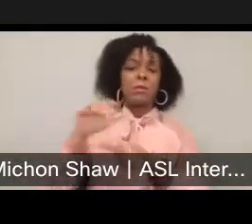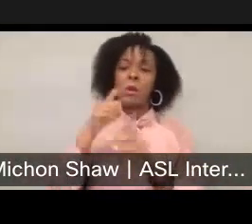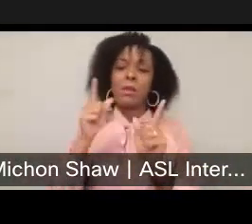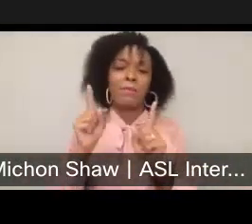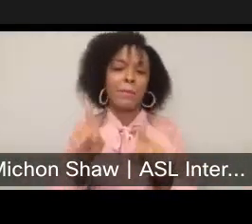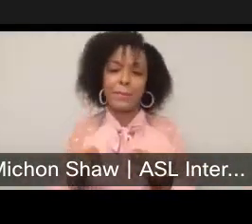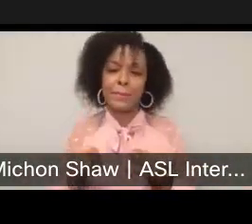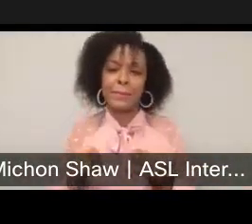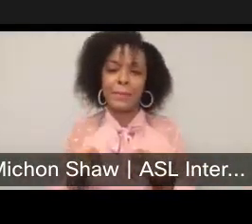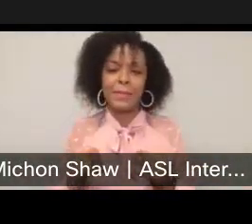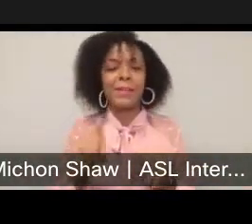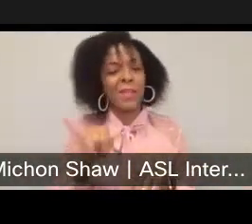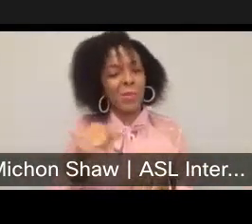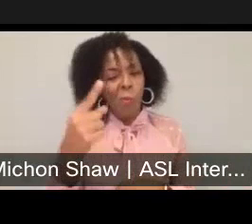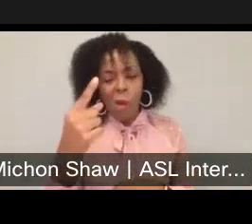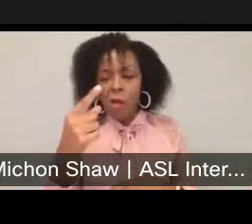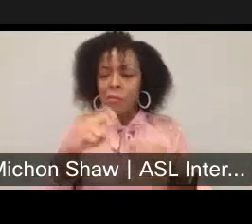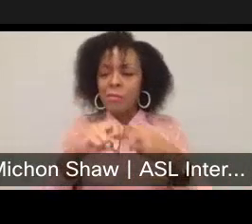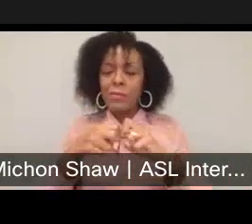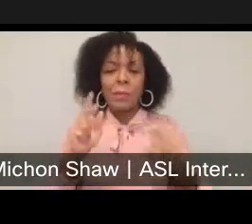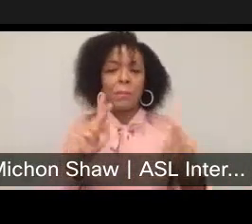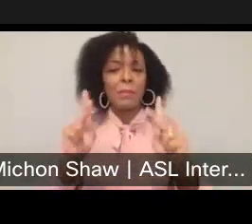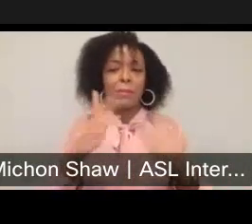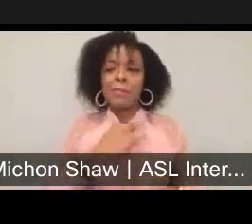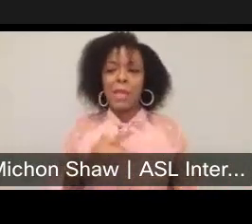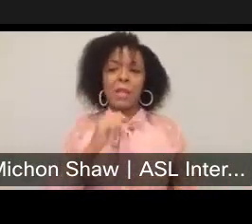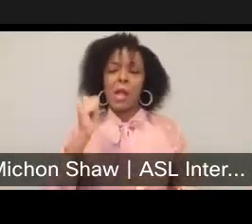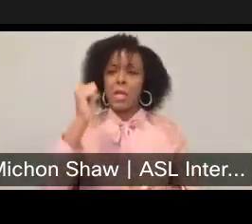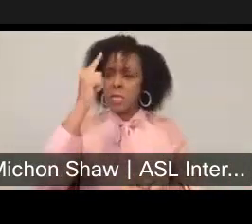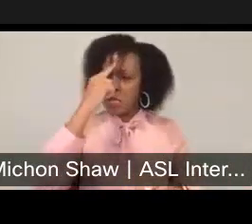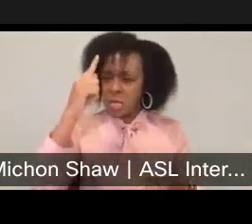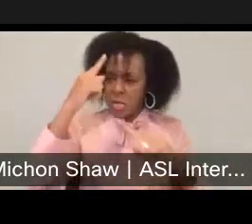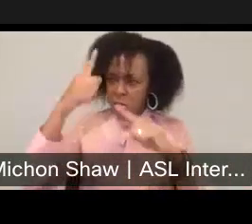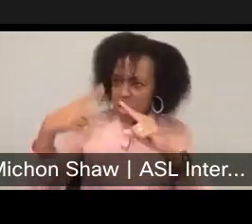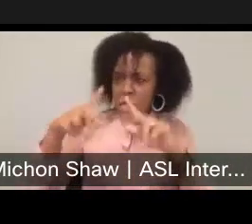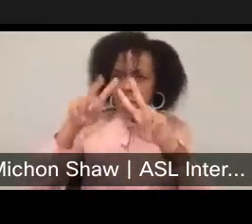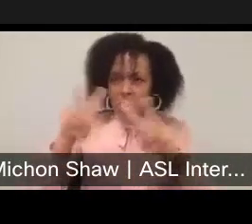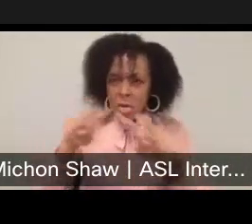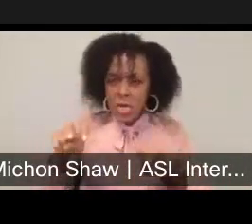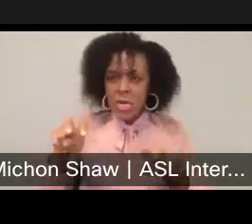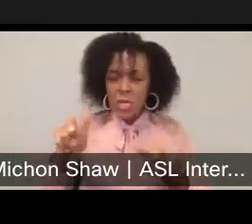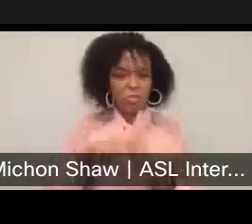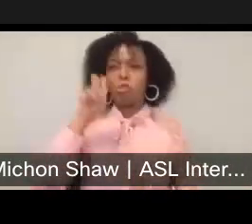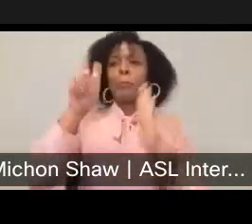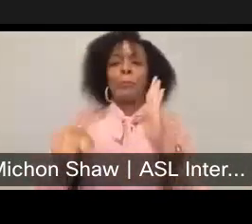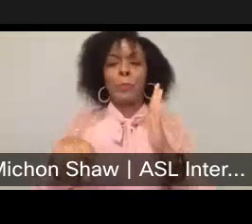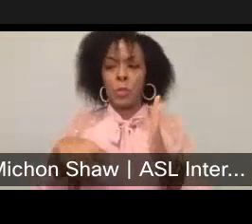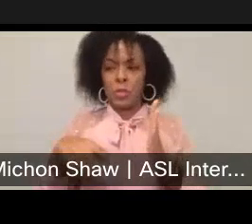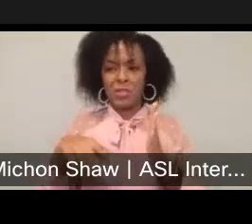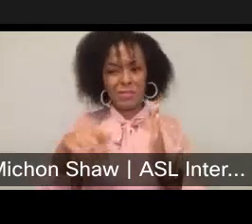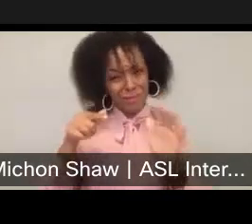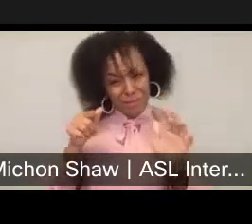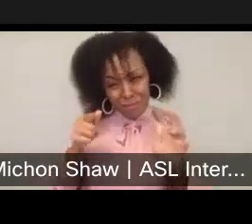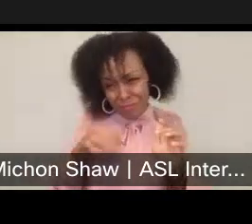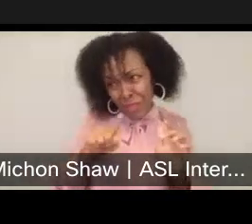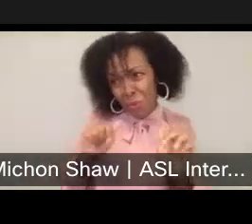that people jump before they think. And they could have even asked him, what can we do with this hair? How